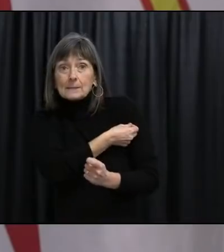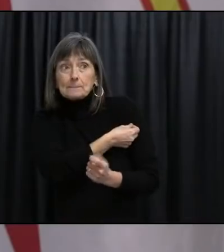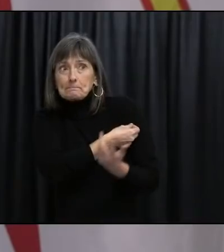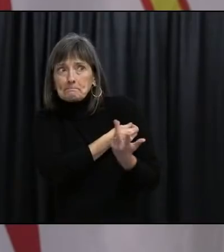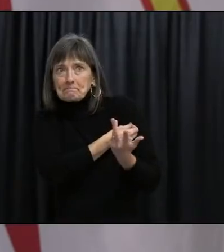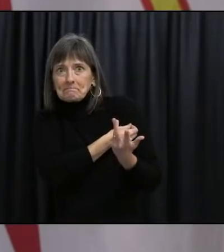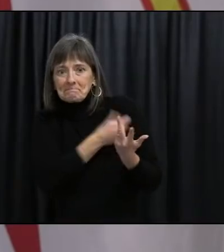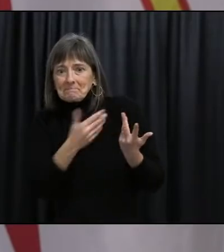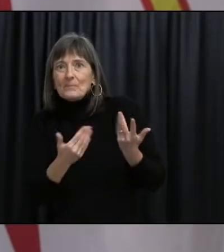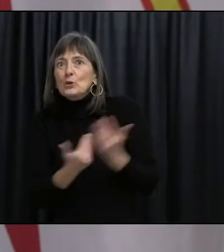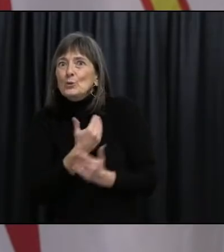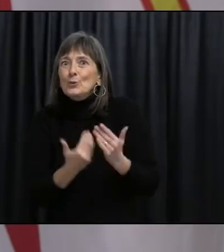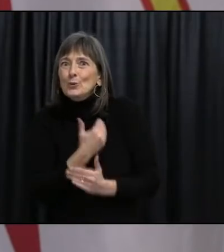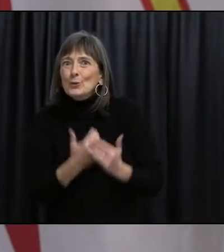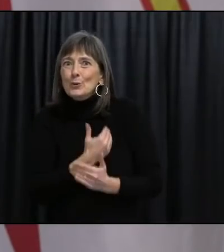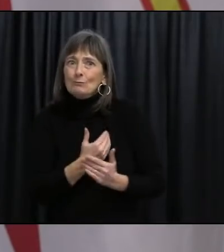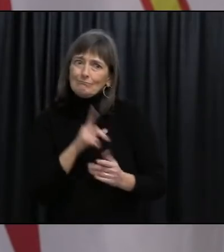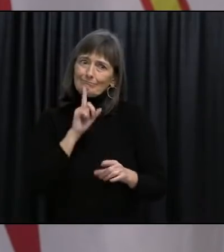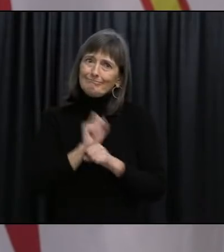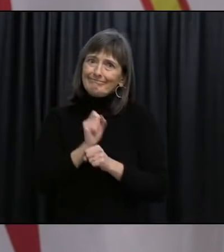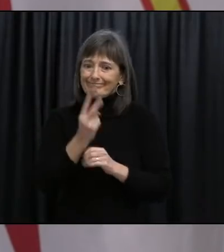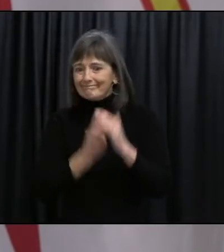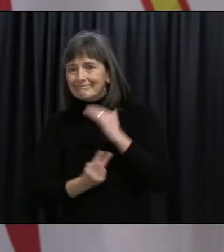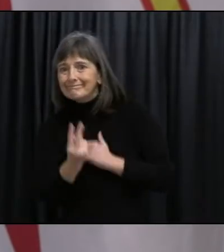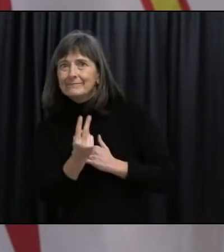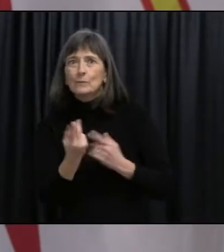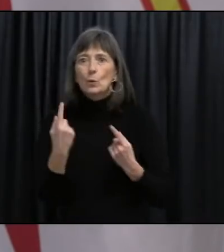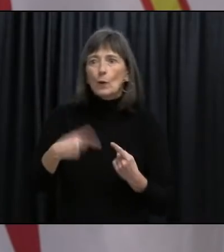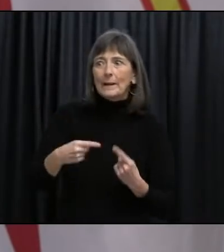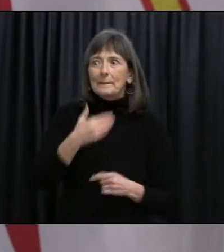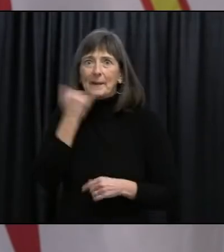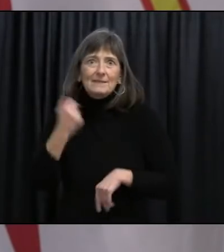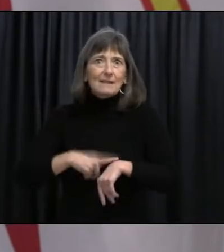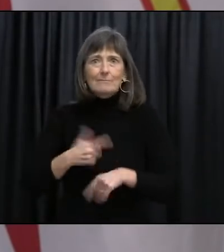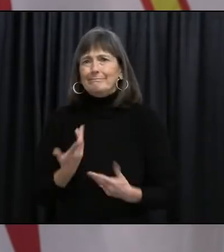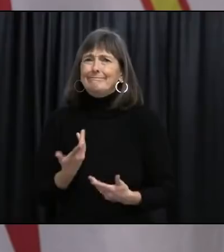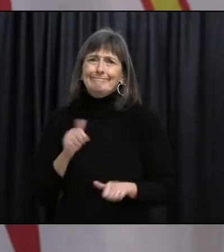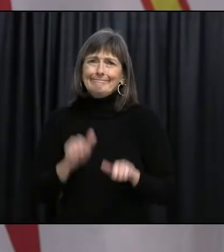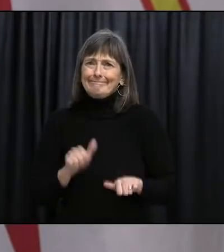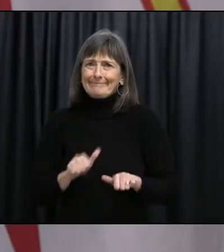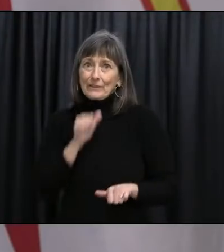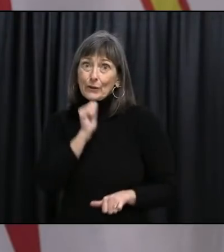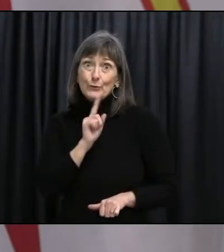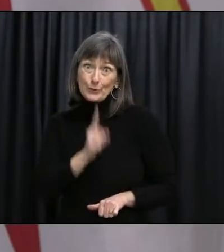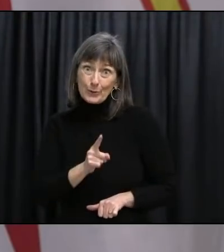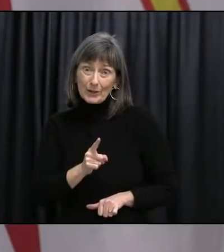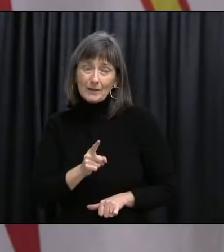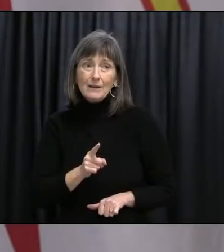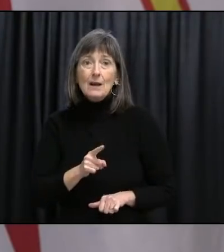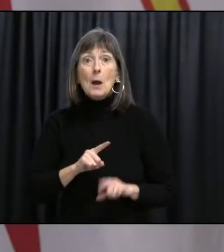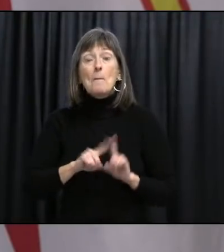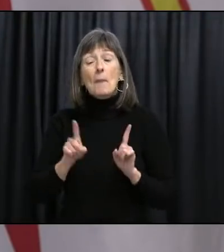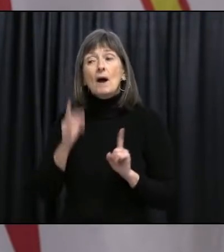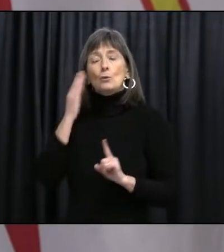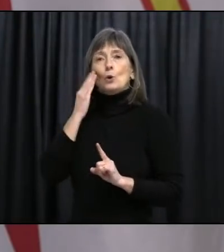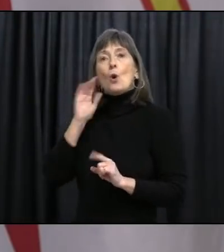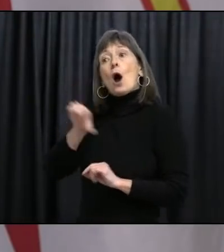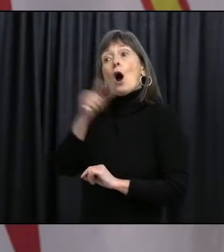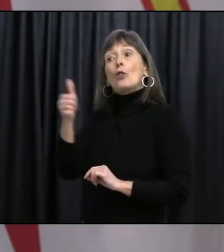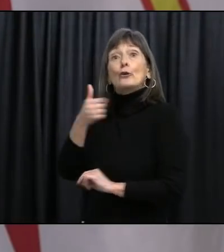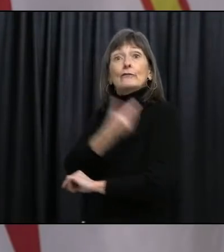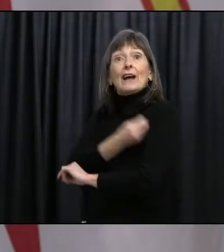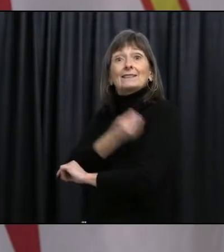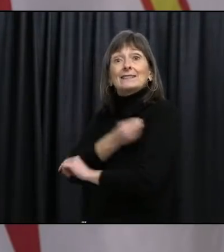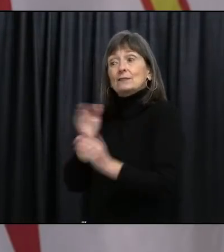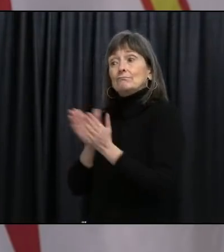very far to really be able to say for sure what happens. But what we know about vaccines in general